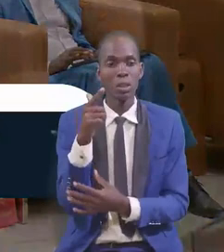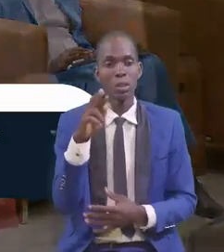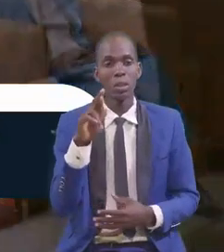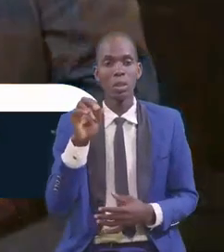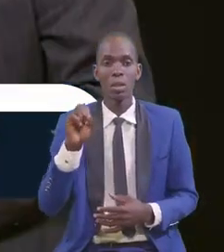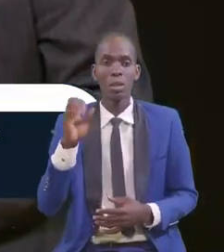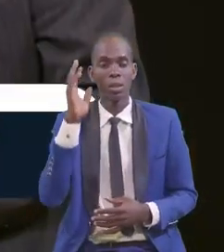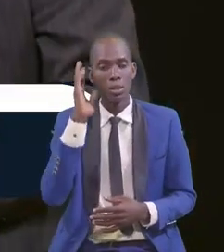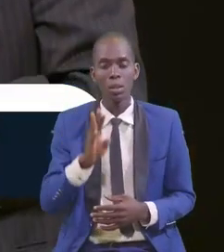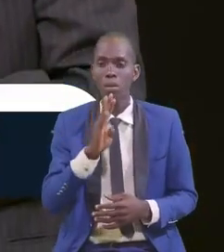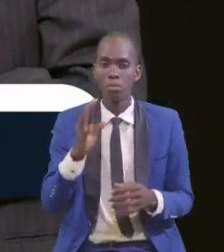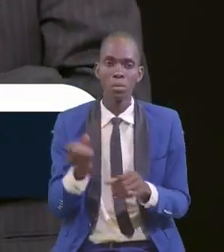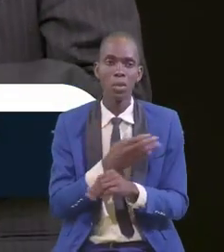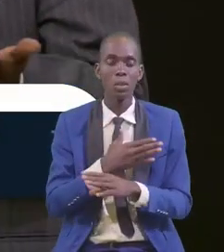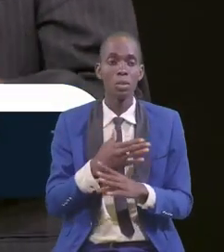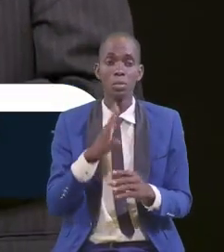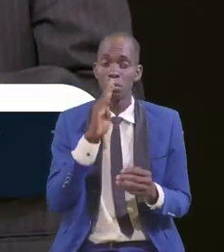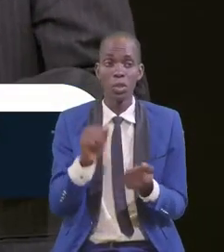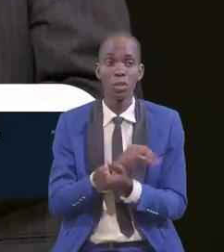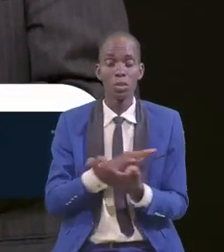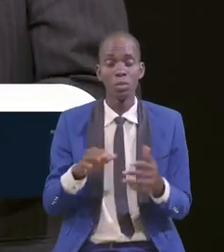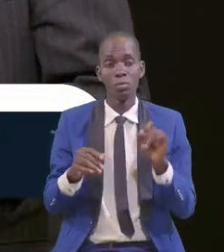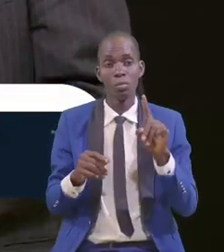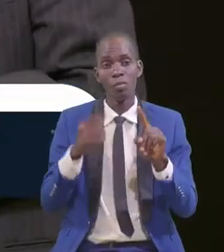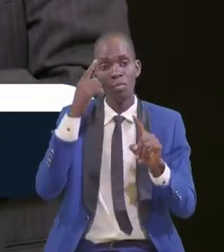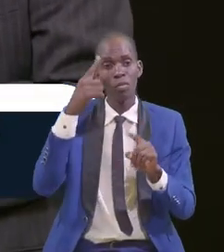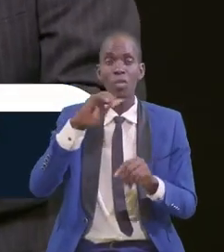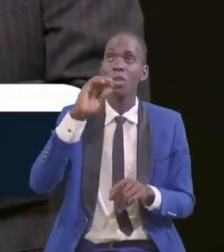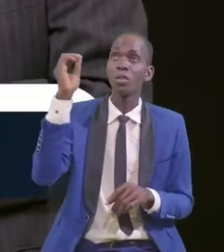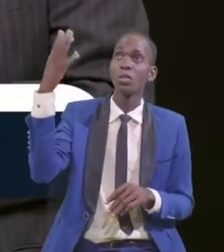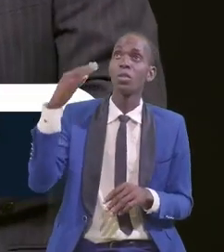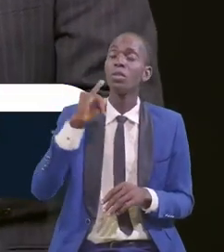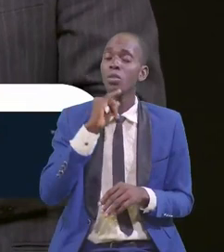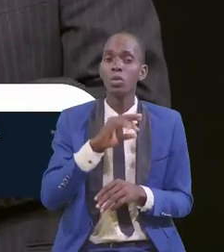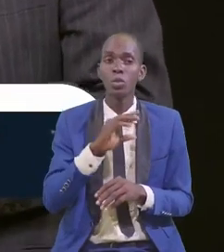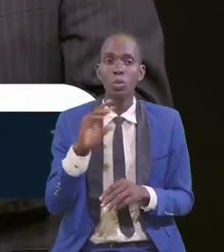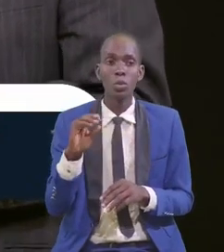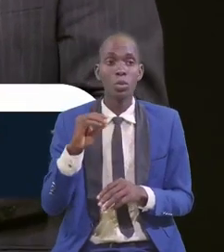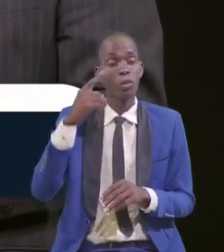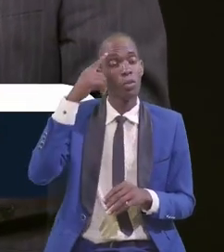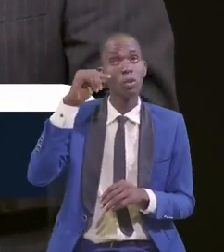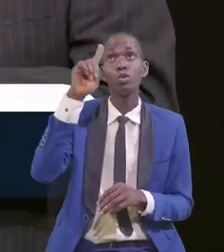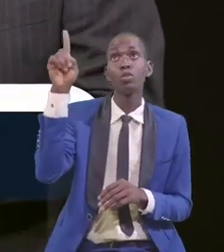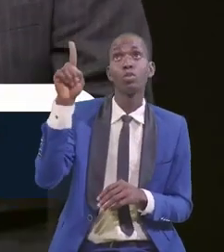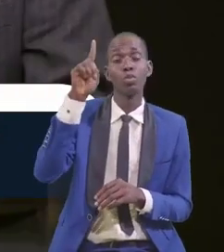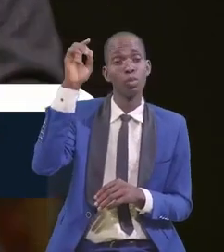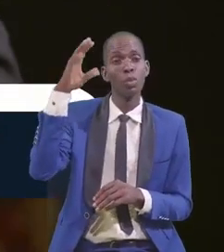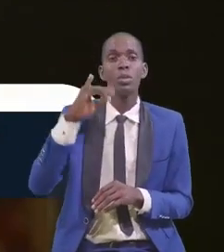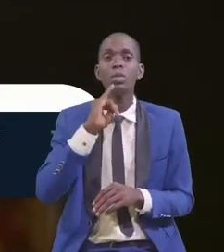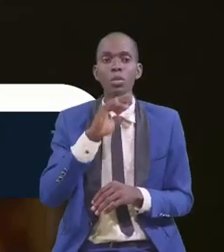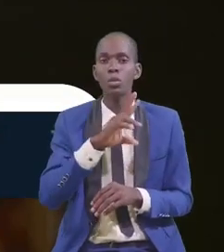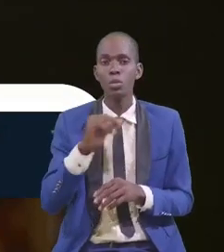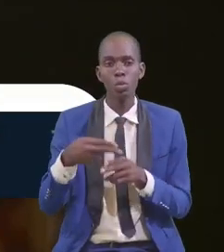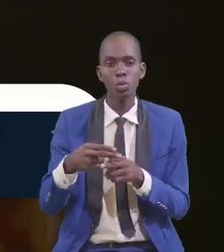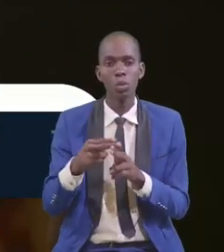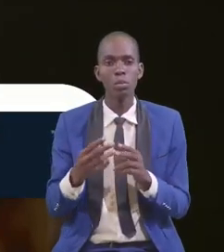away. Verse 11, it says, for the sun is no sooner risen with a burning heat, but